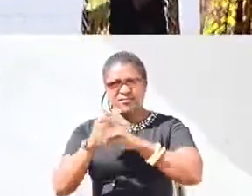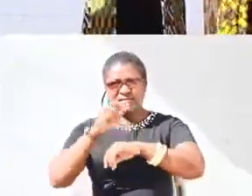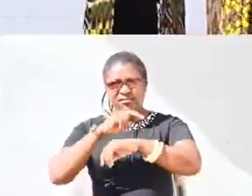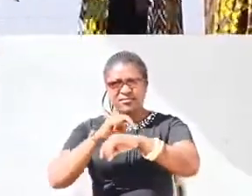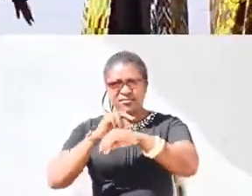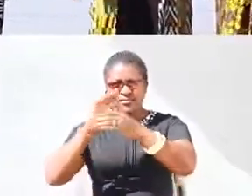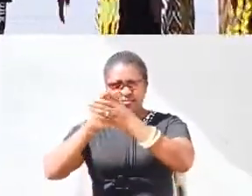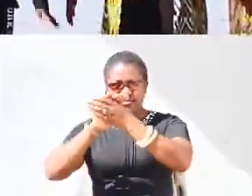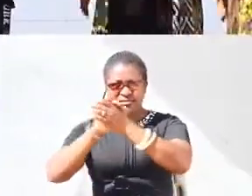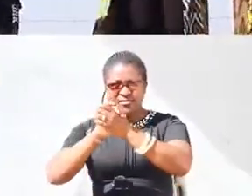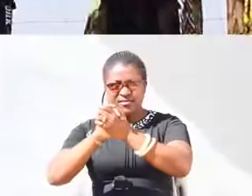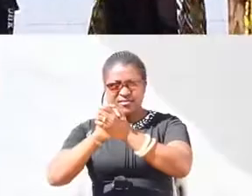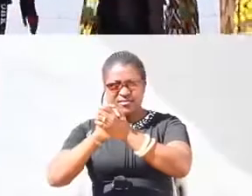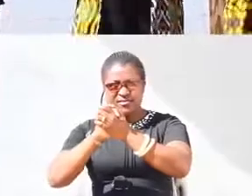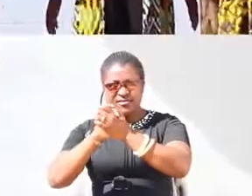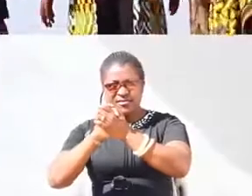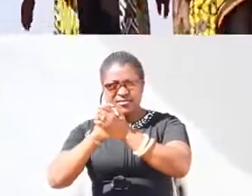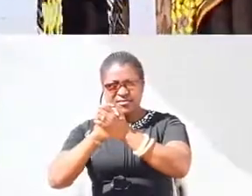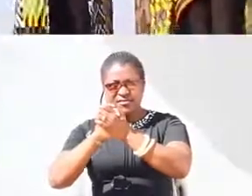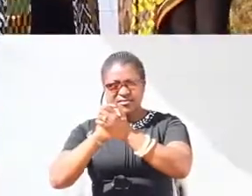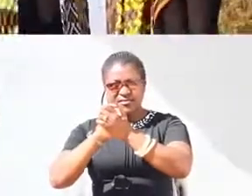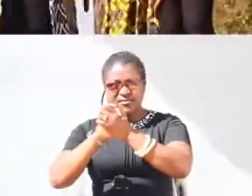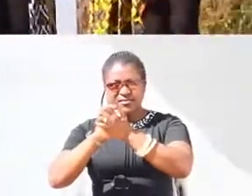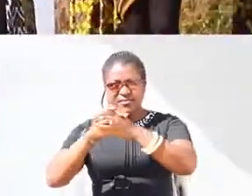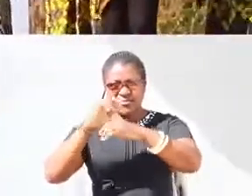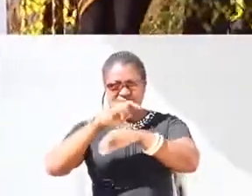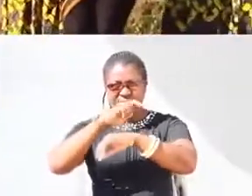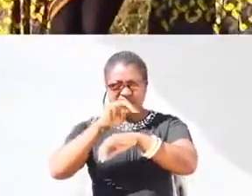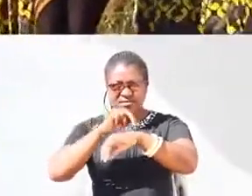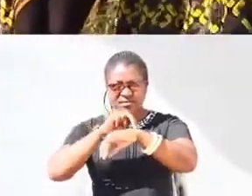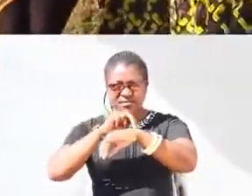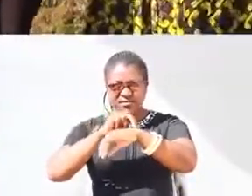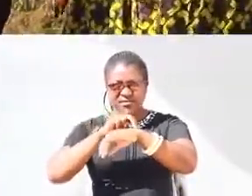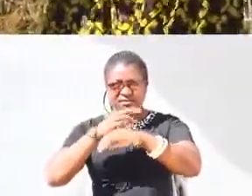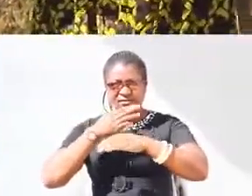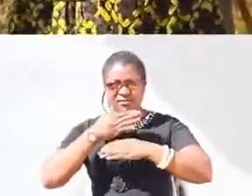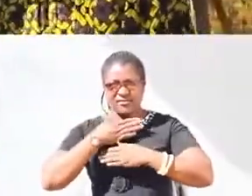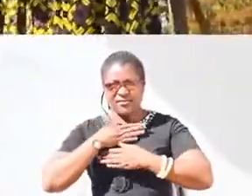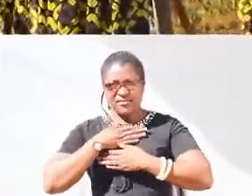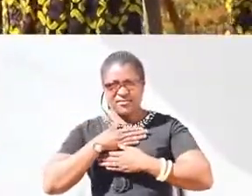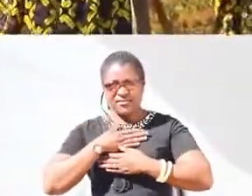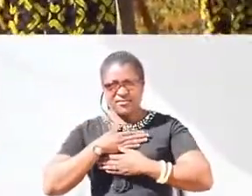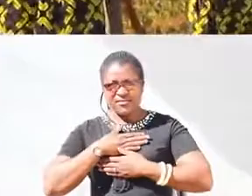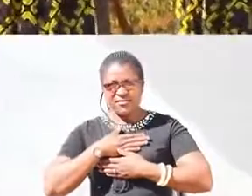chimiliza noa elele mama elo funji sikola mutendele